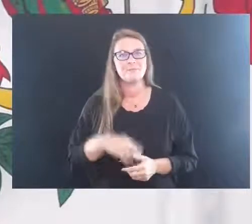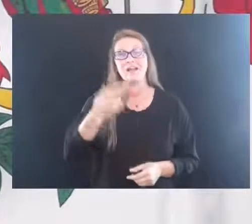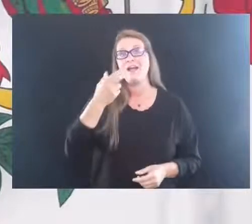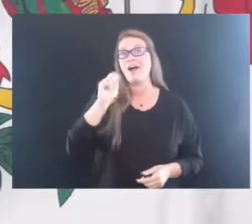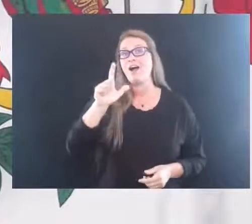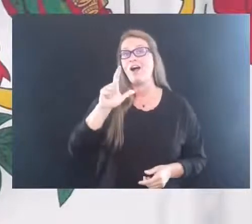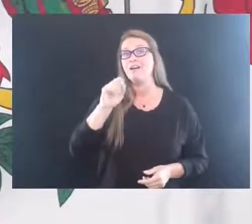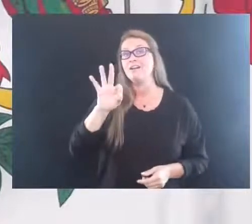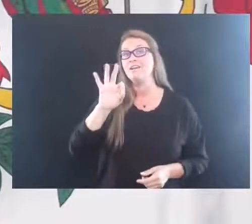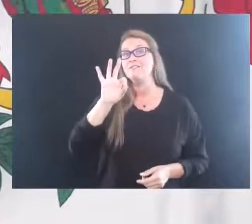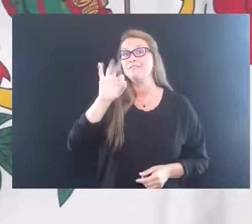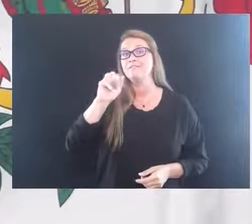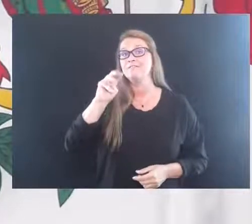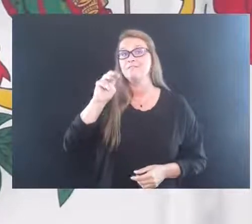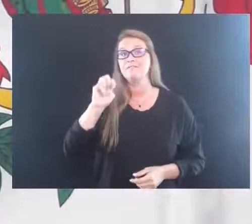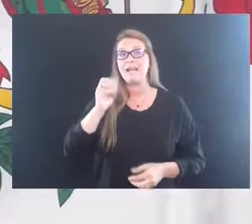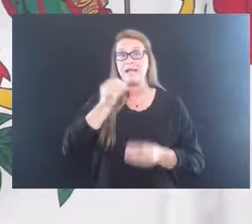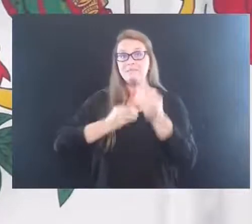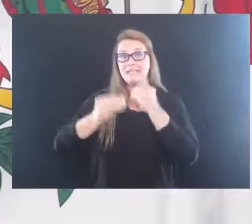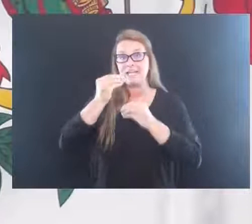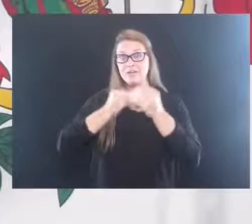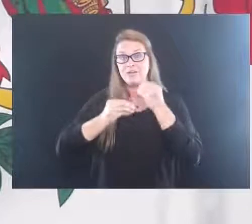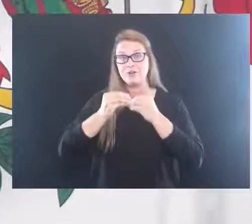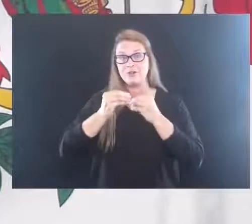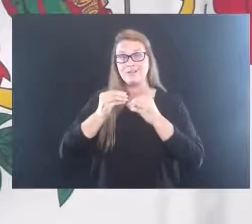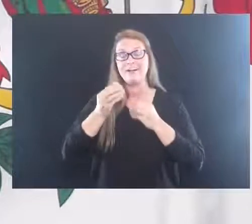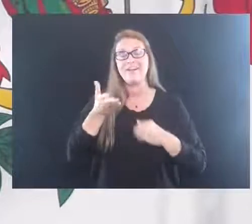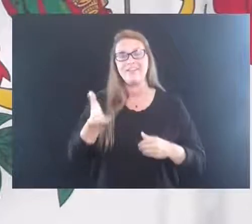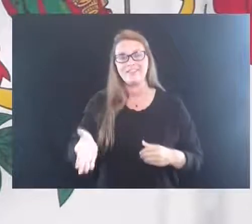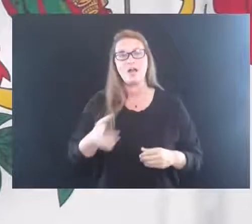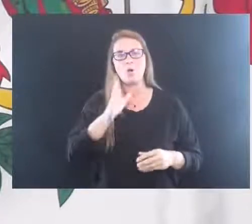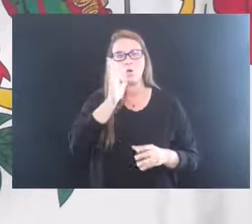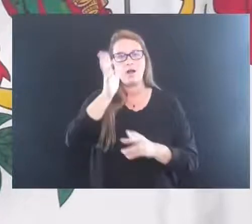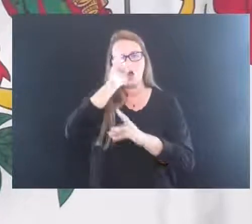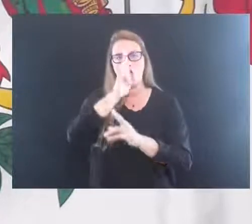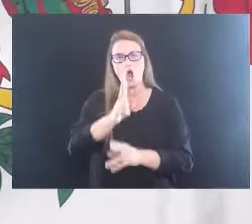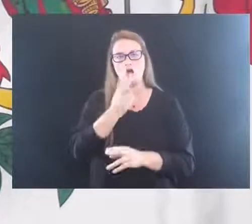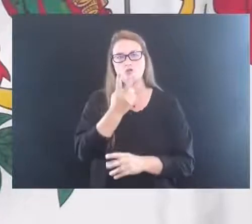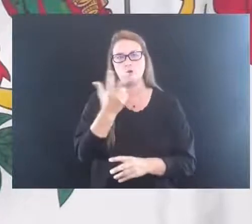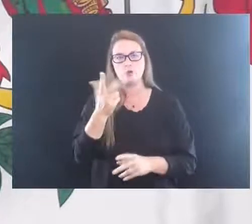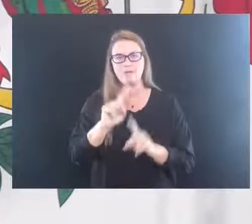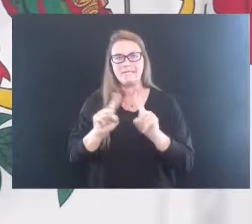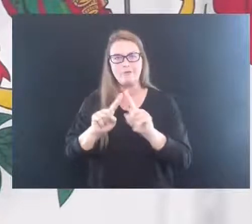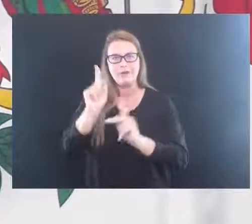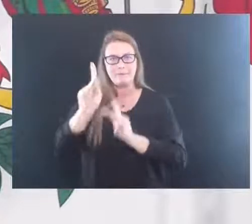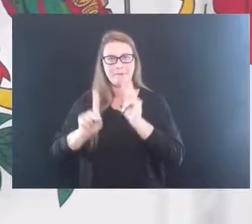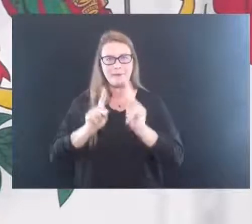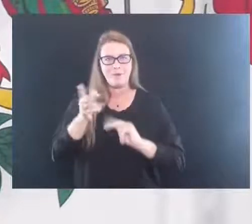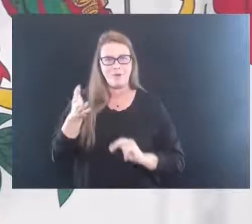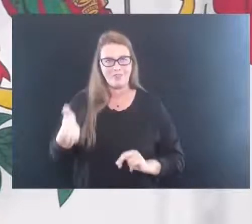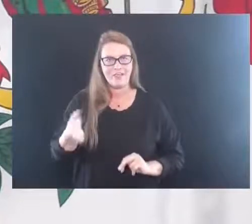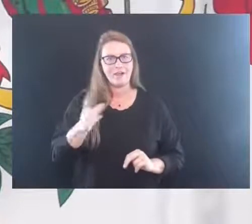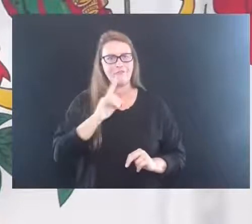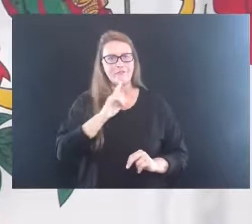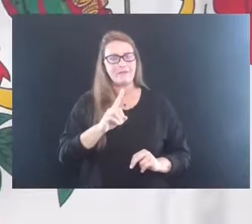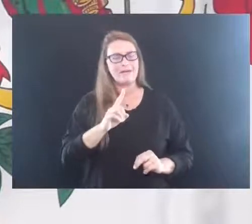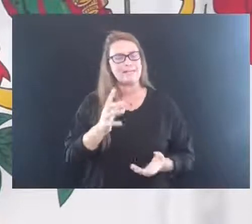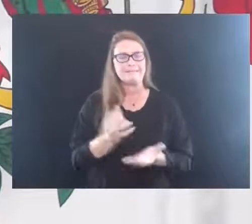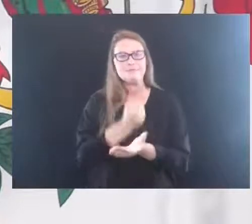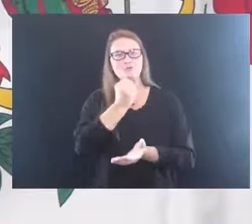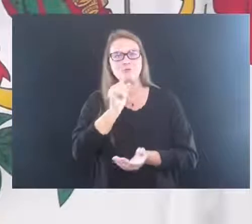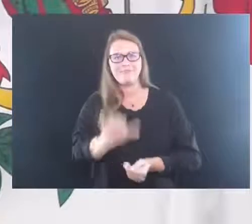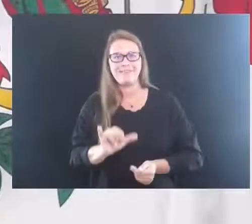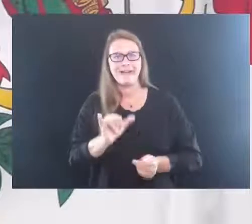dinner with the, in the Business Hall of Fame, we're going to honor 2 or 3 great people that are very, very deserving.